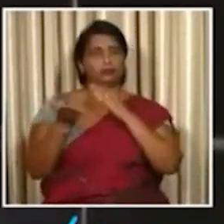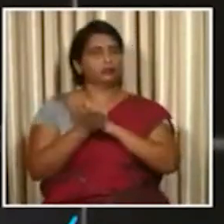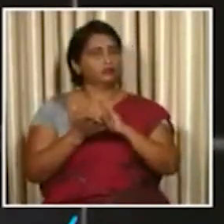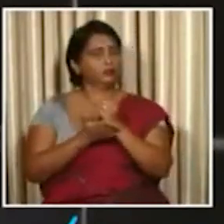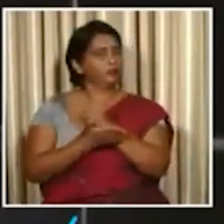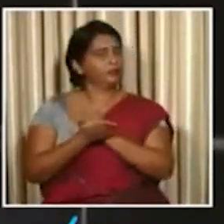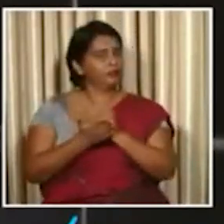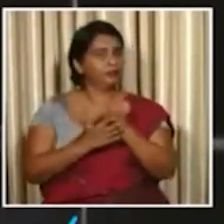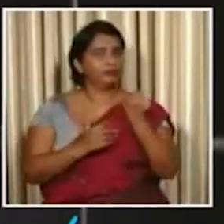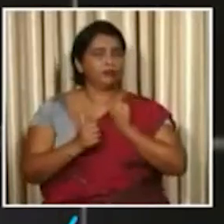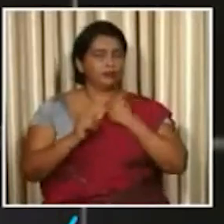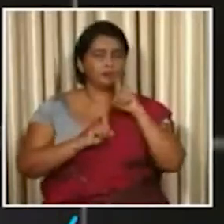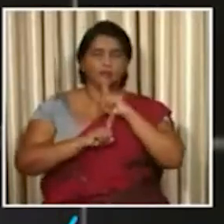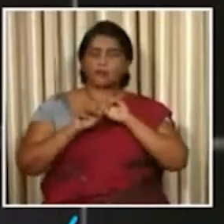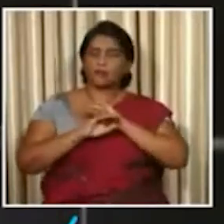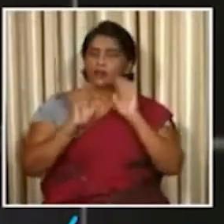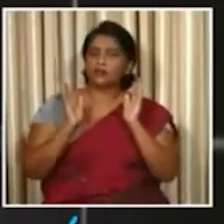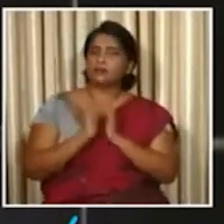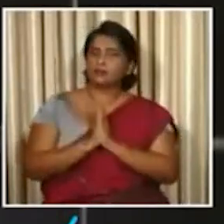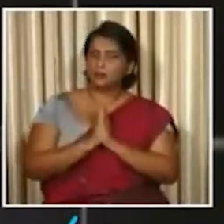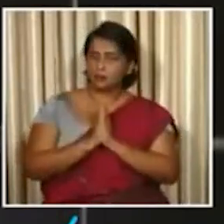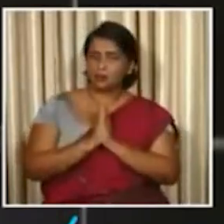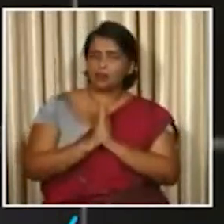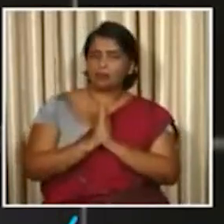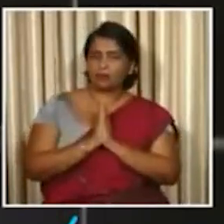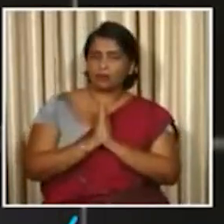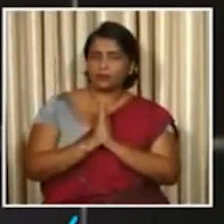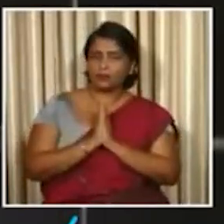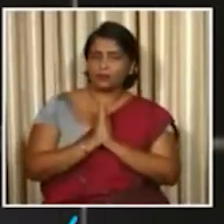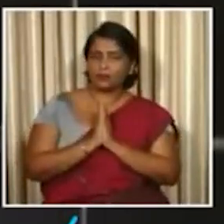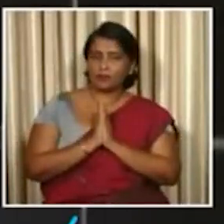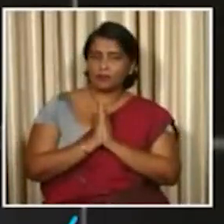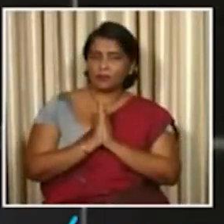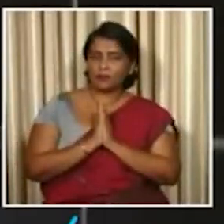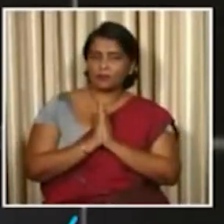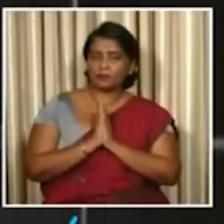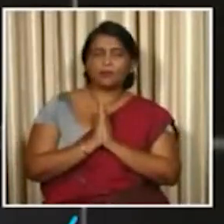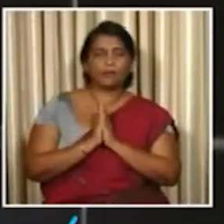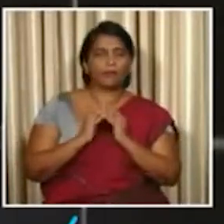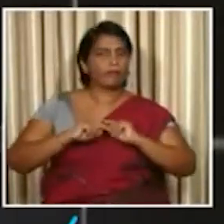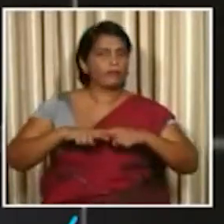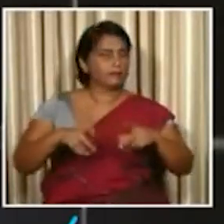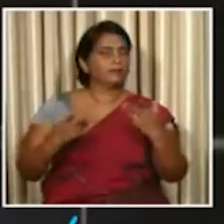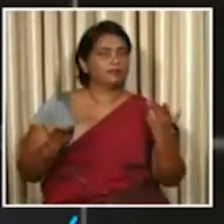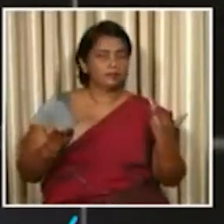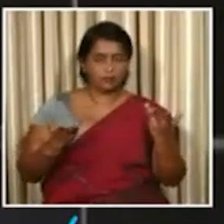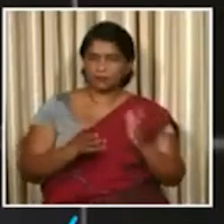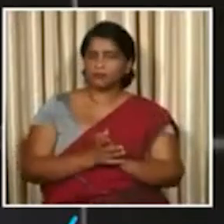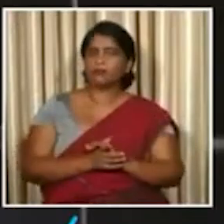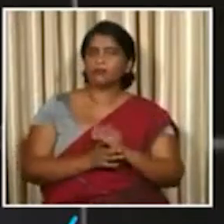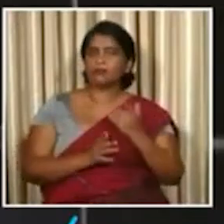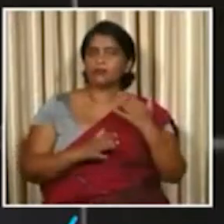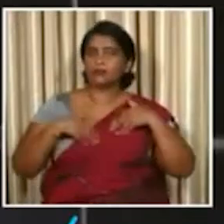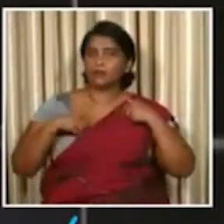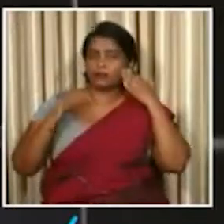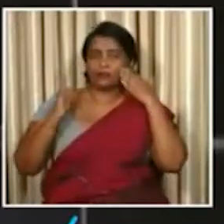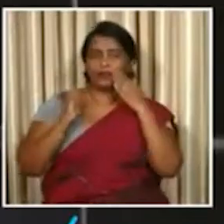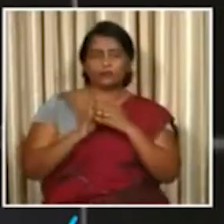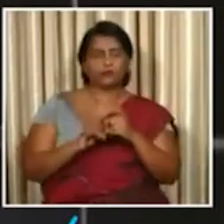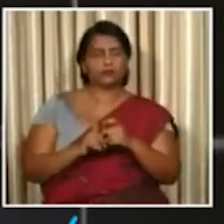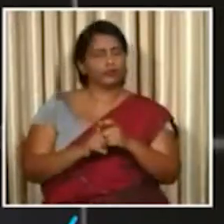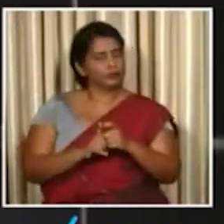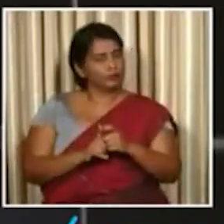Gaza are non-operational. Worsening health conditions, it was a result of a continued